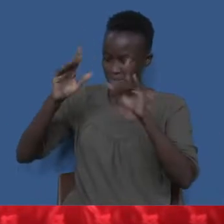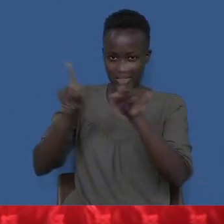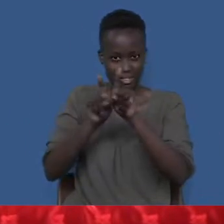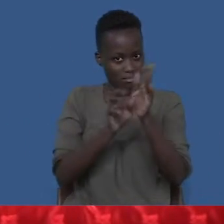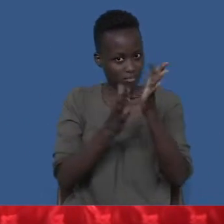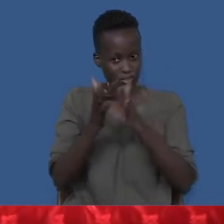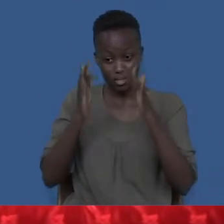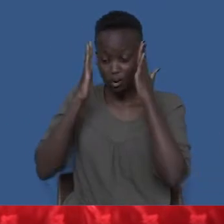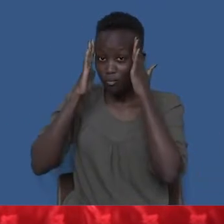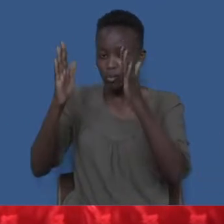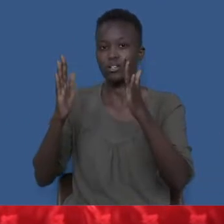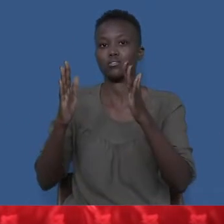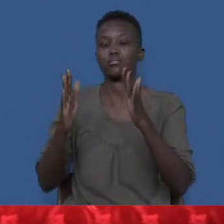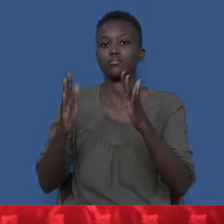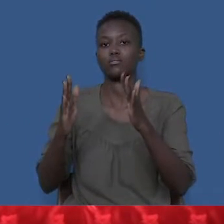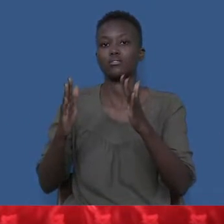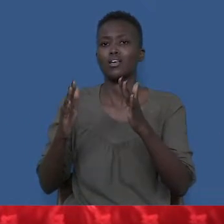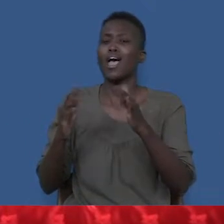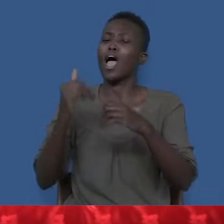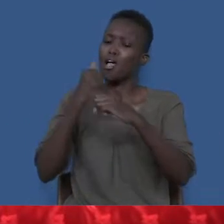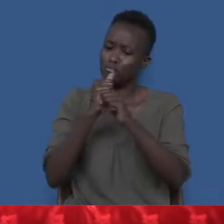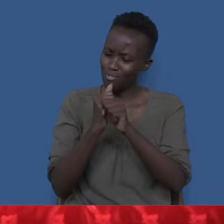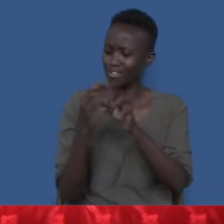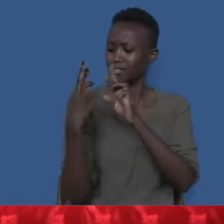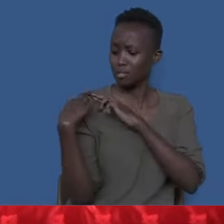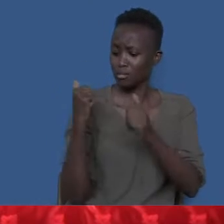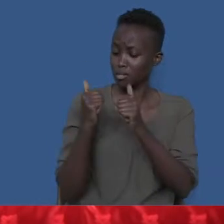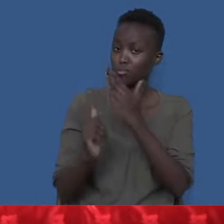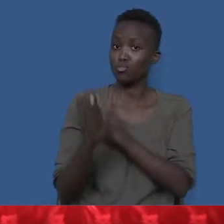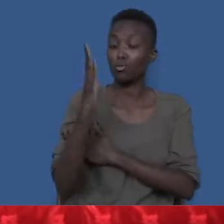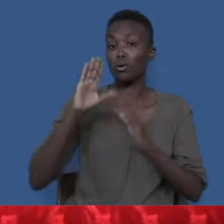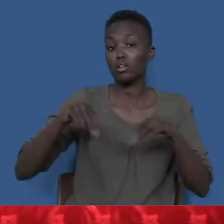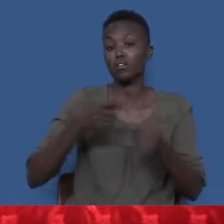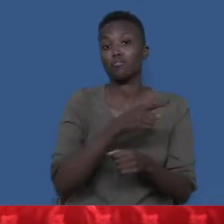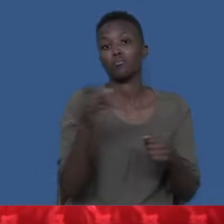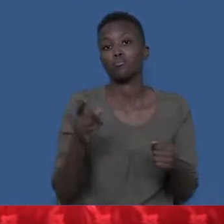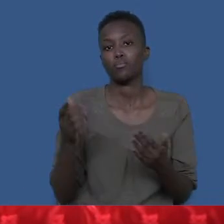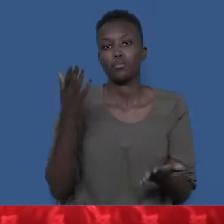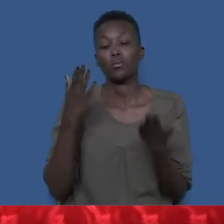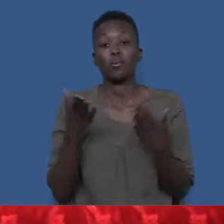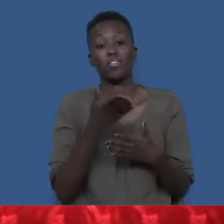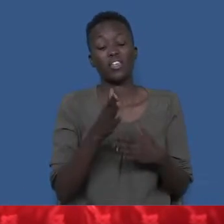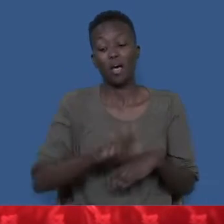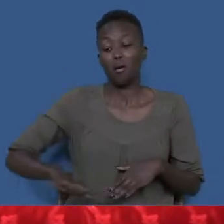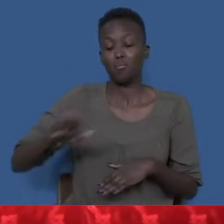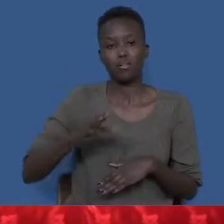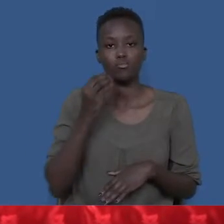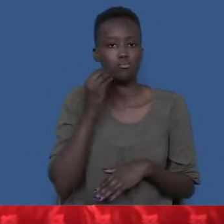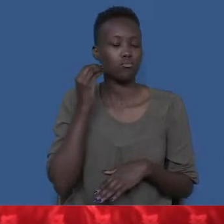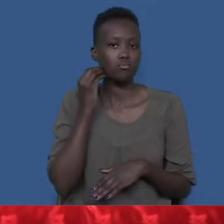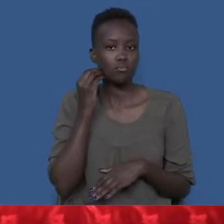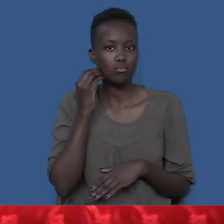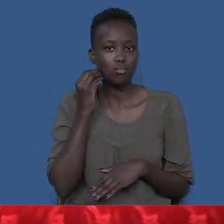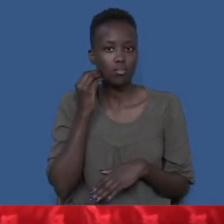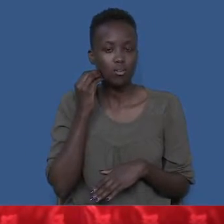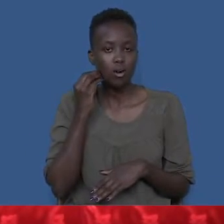focused and deliver on what the Lord has entrusted to you to. Maybe you're in that estate, you're in that neighborhood, maybe you're in